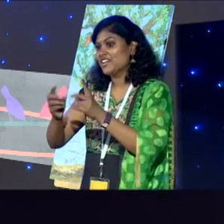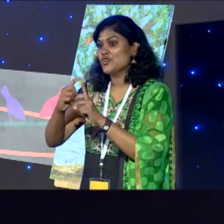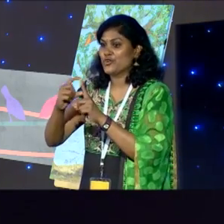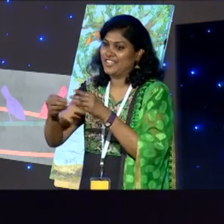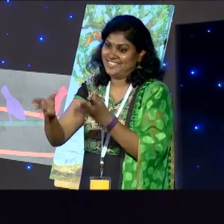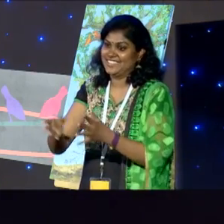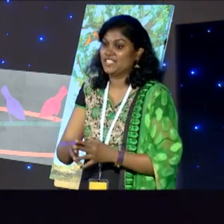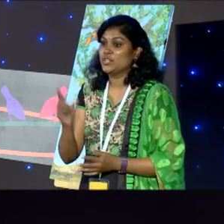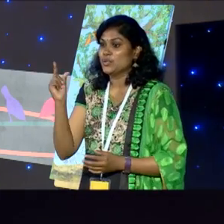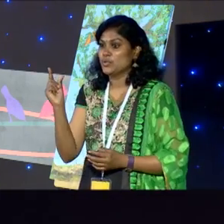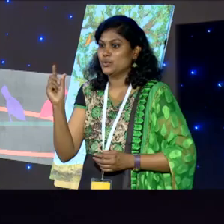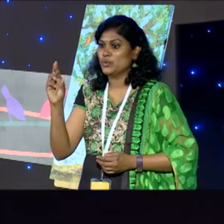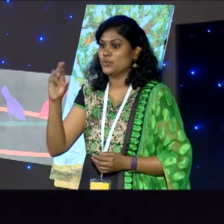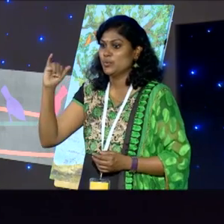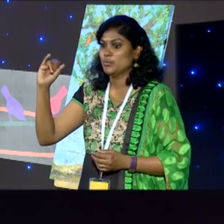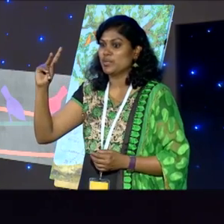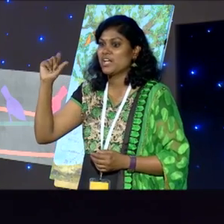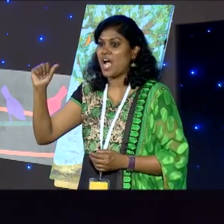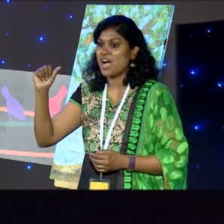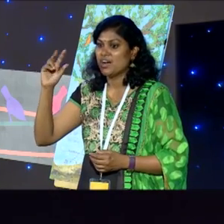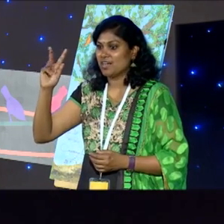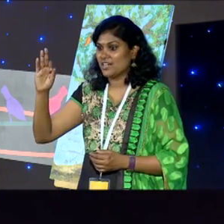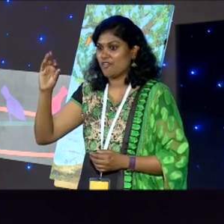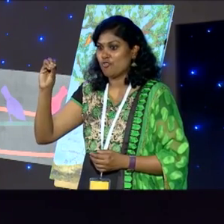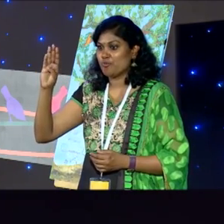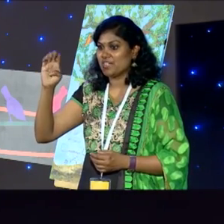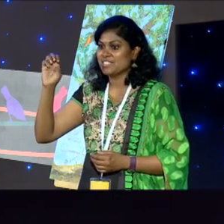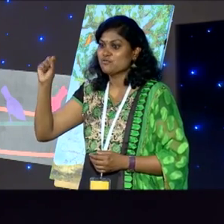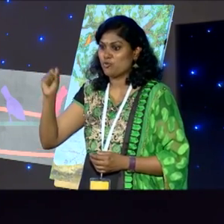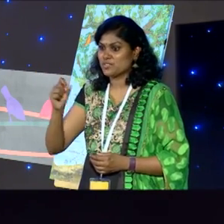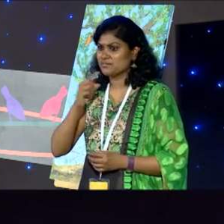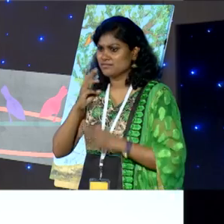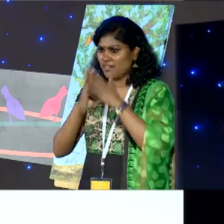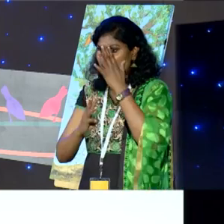Next slide. Again, in Simlipal, right?